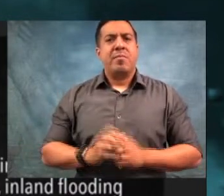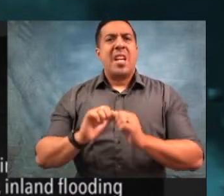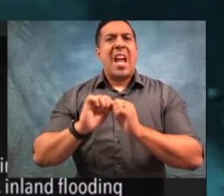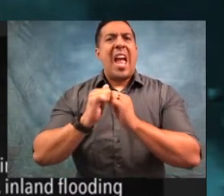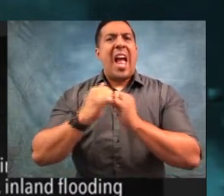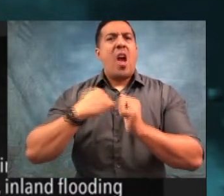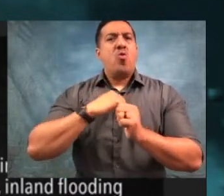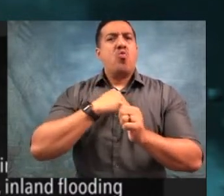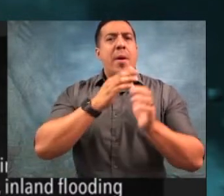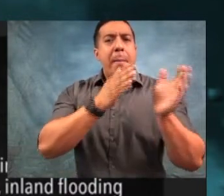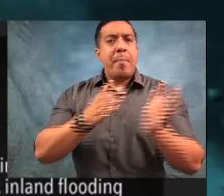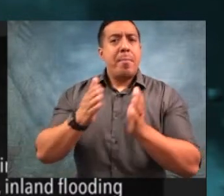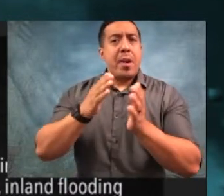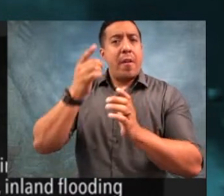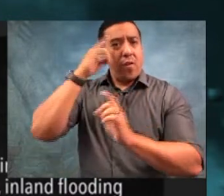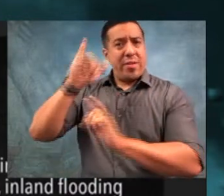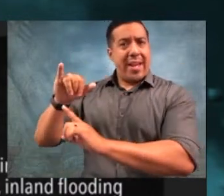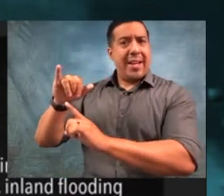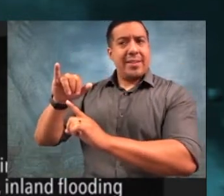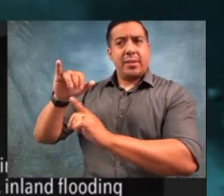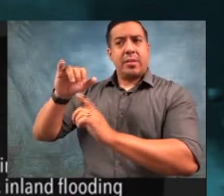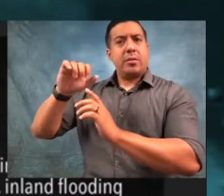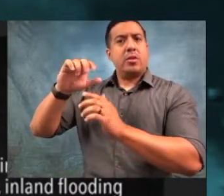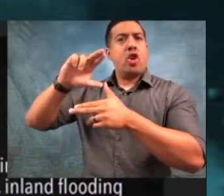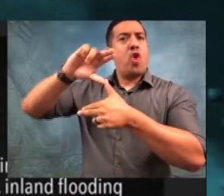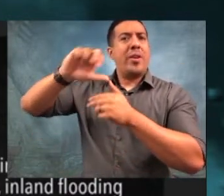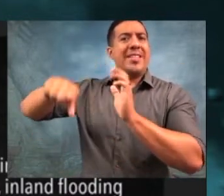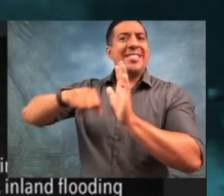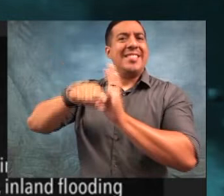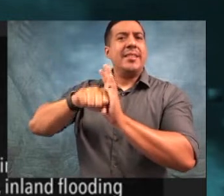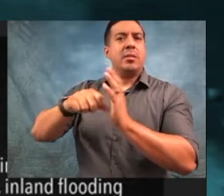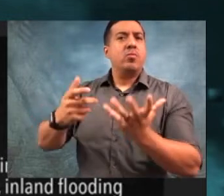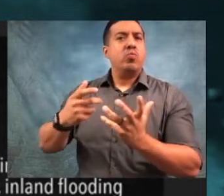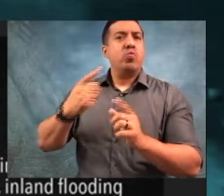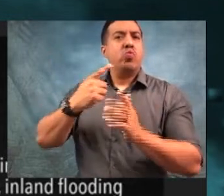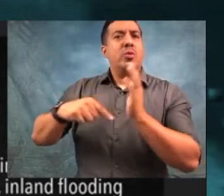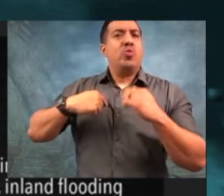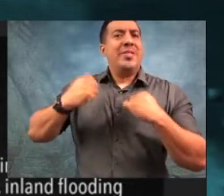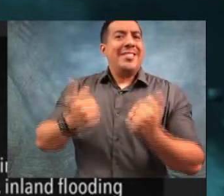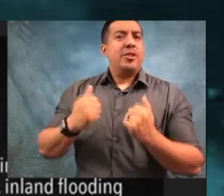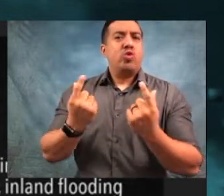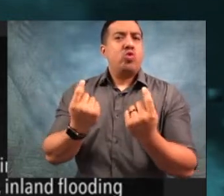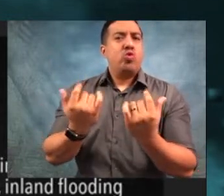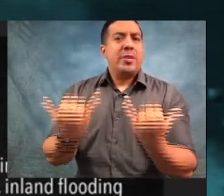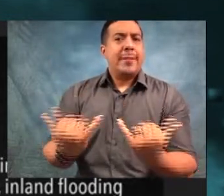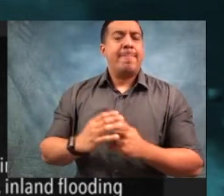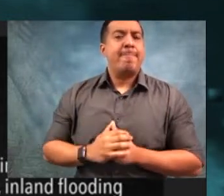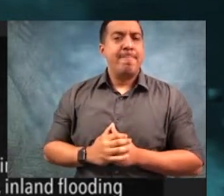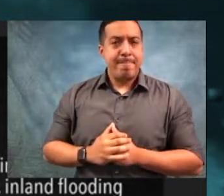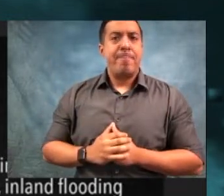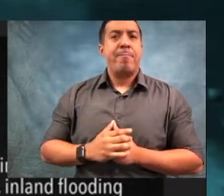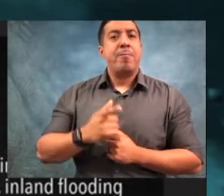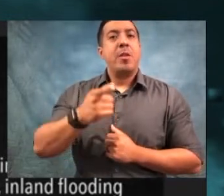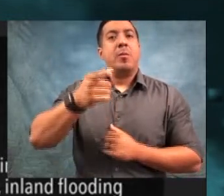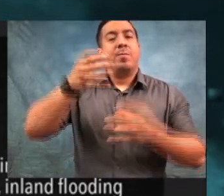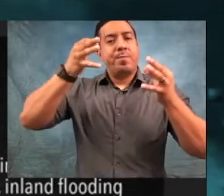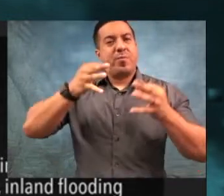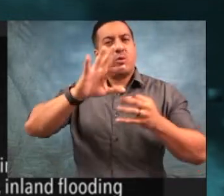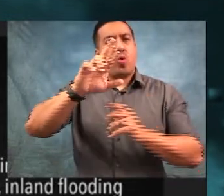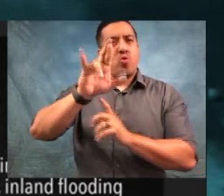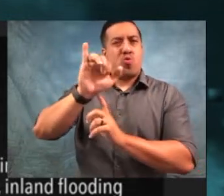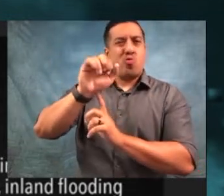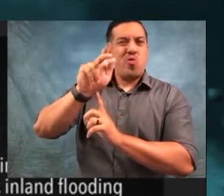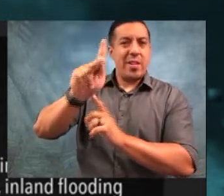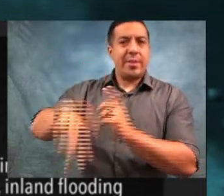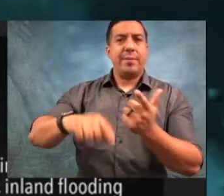So how can we be prepared for the hurricane season? What can we do now? The first thing is to determine your